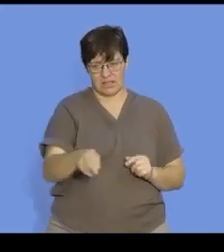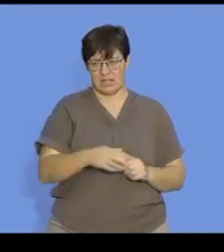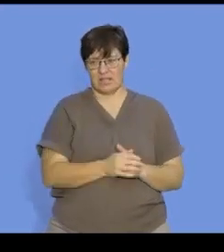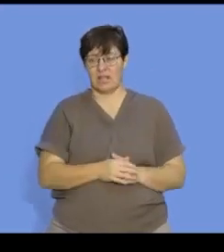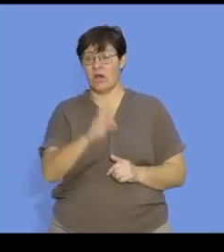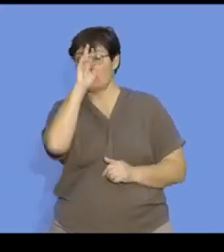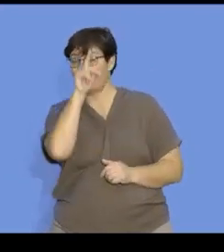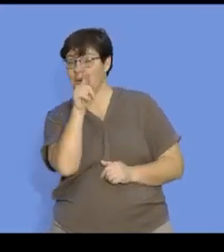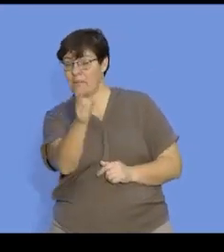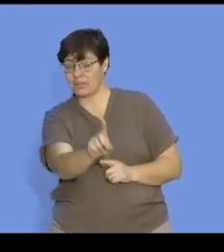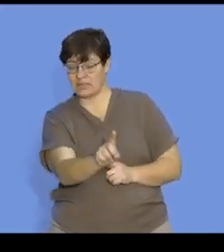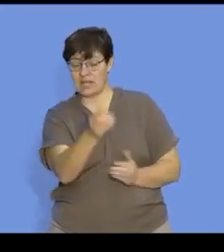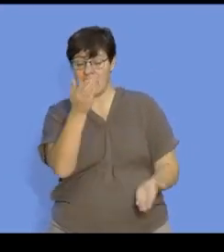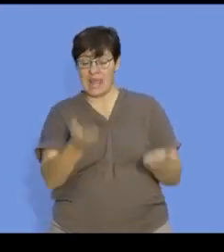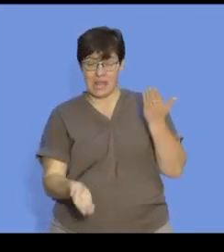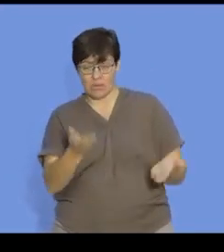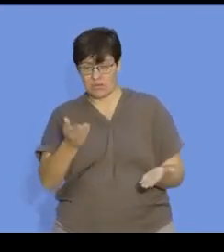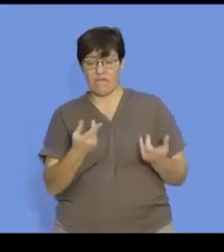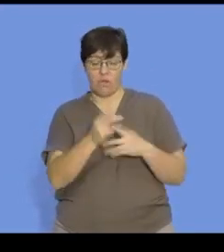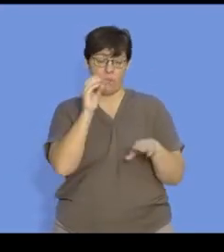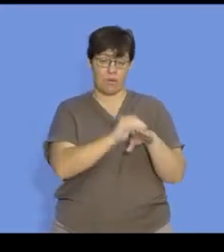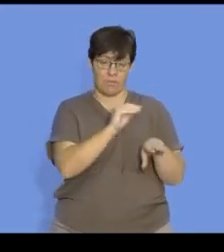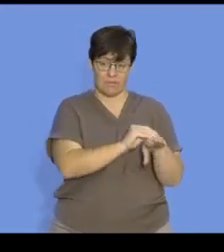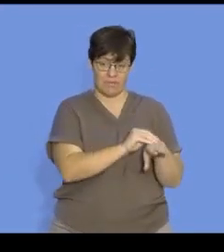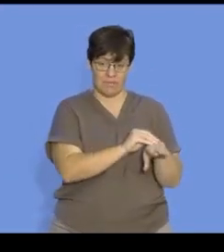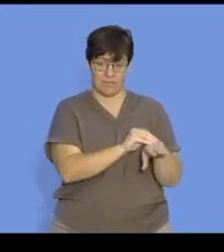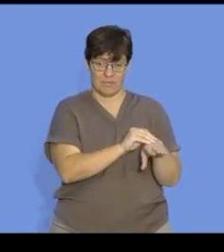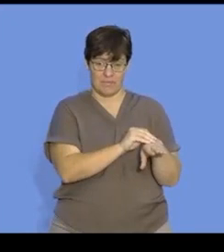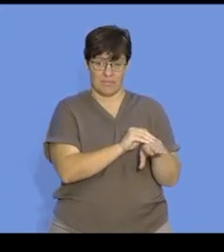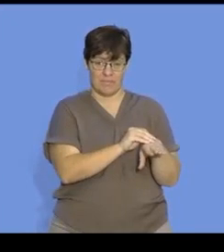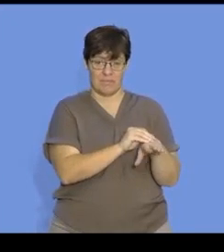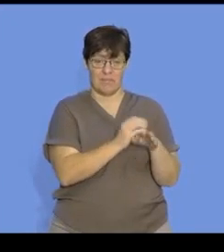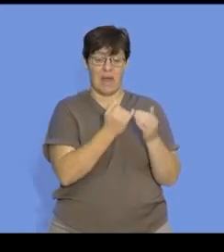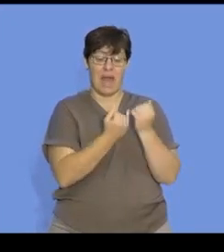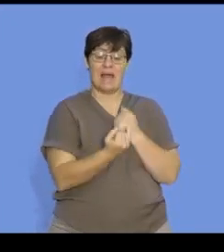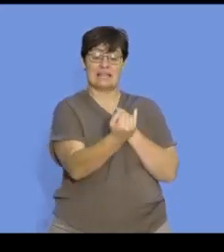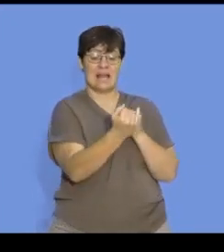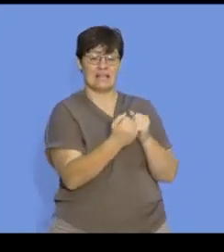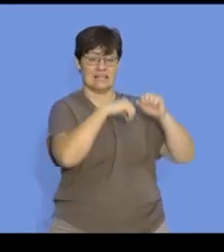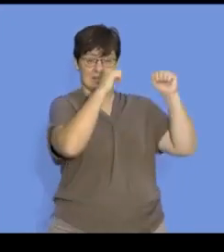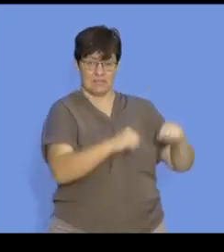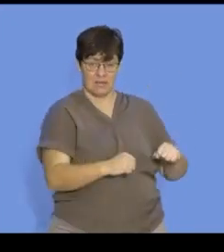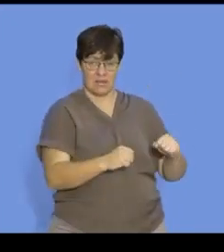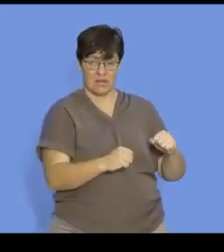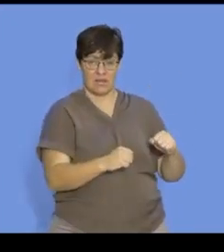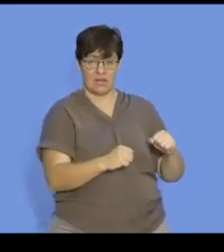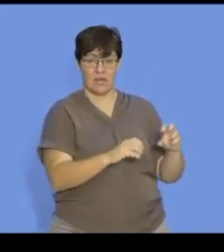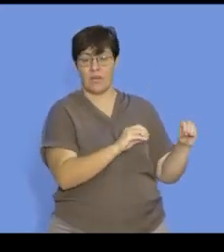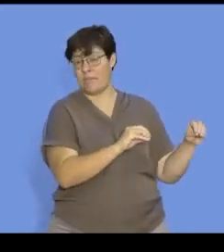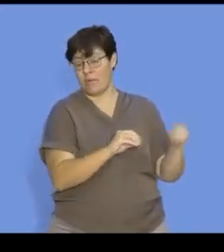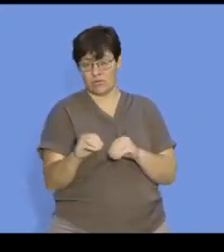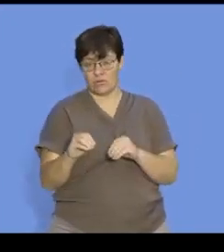Remember, equations used for problems in an isolated system where the motion is not in a